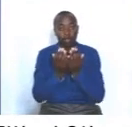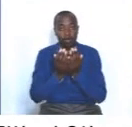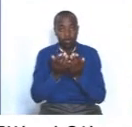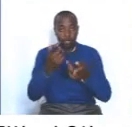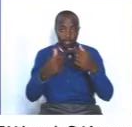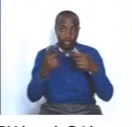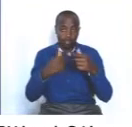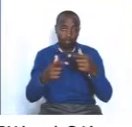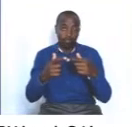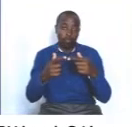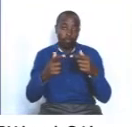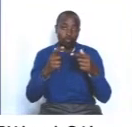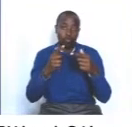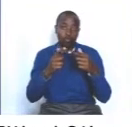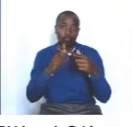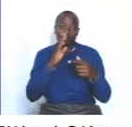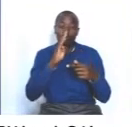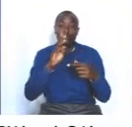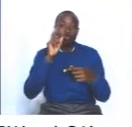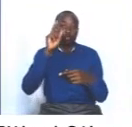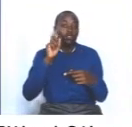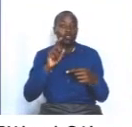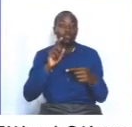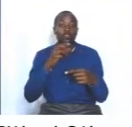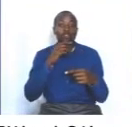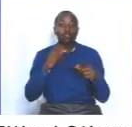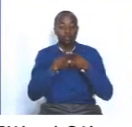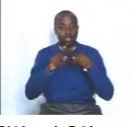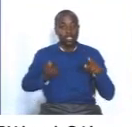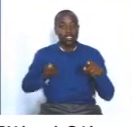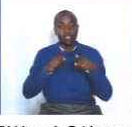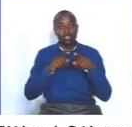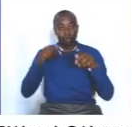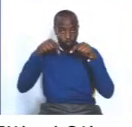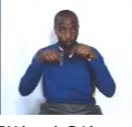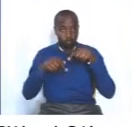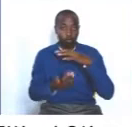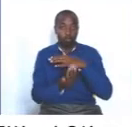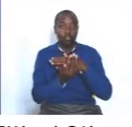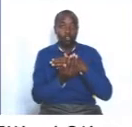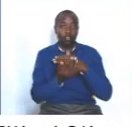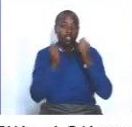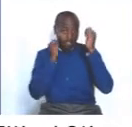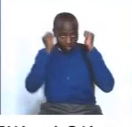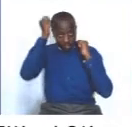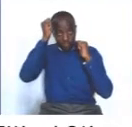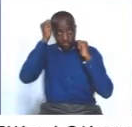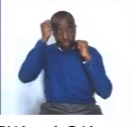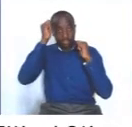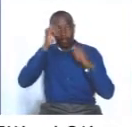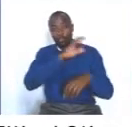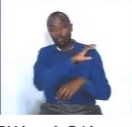point? My question to you, my brother and my sister this morning, as a soldier in the army of the